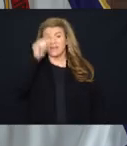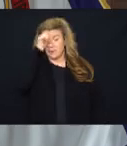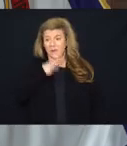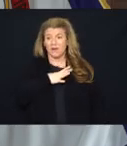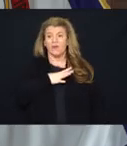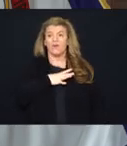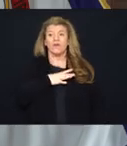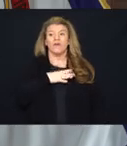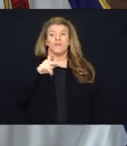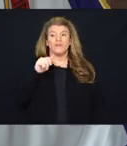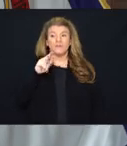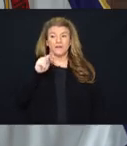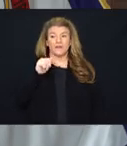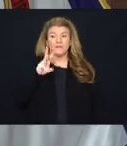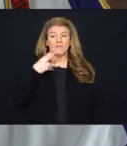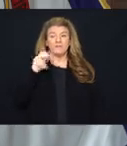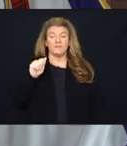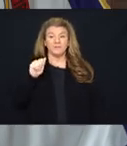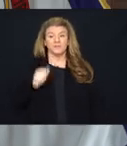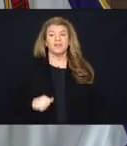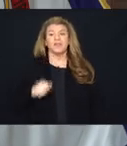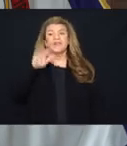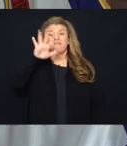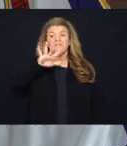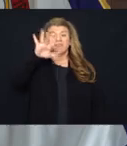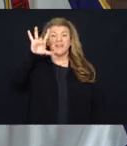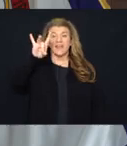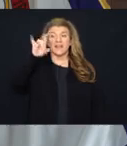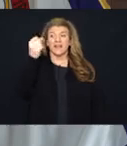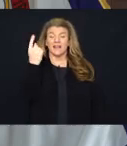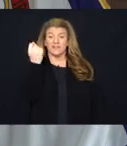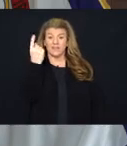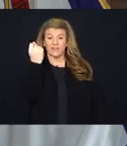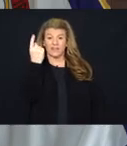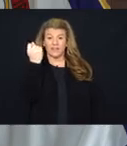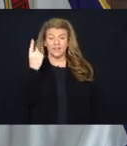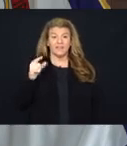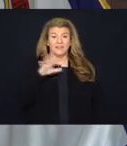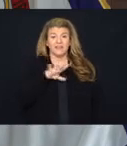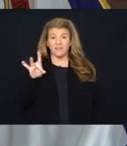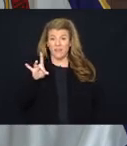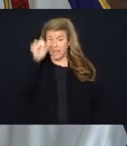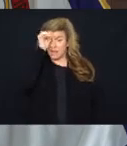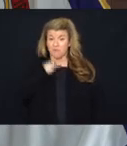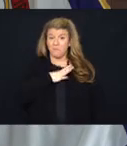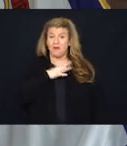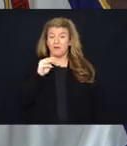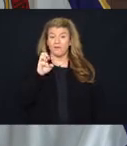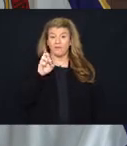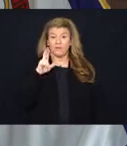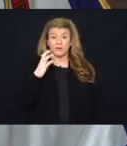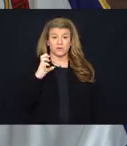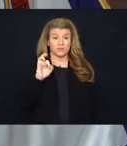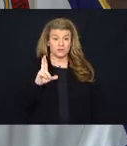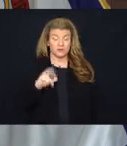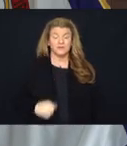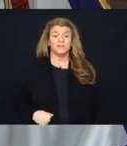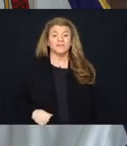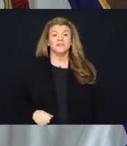male from Kanawha County. The 5,811th death, a 58-year-old male from Mercer County.